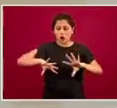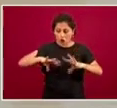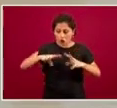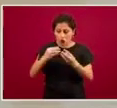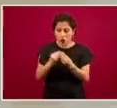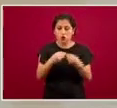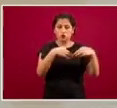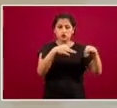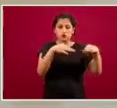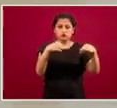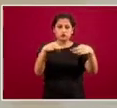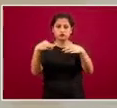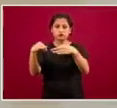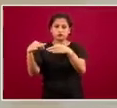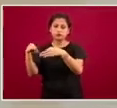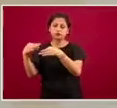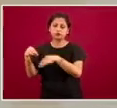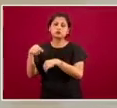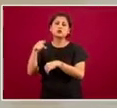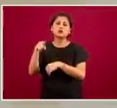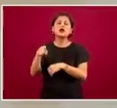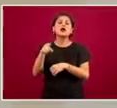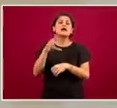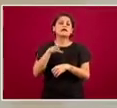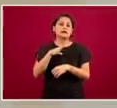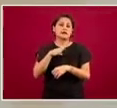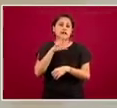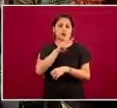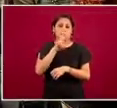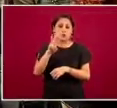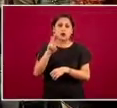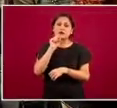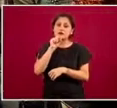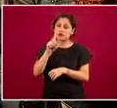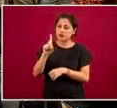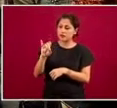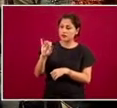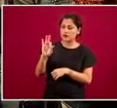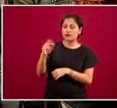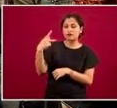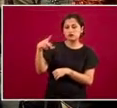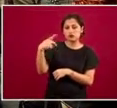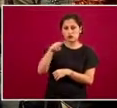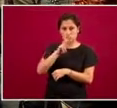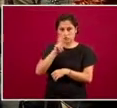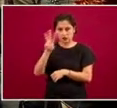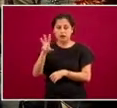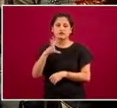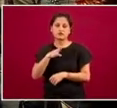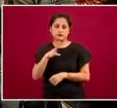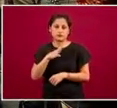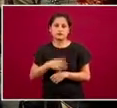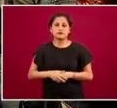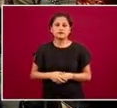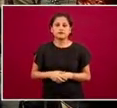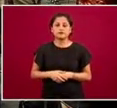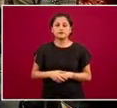to prevent children from getting infected. And they are of course available online as well.